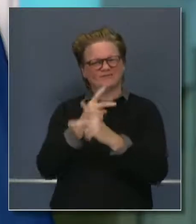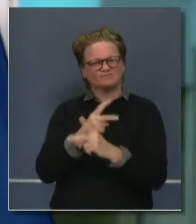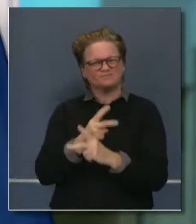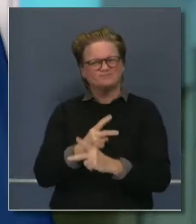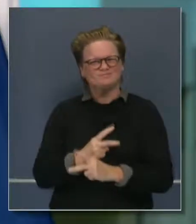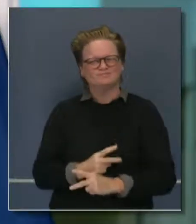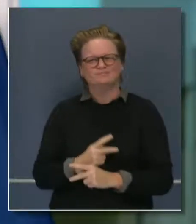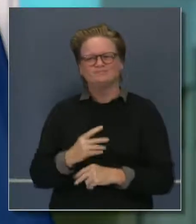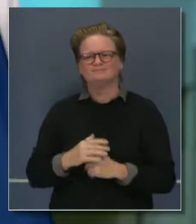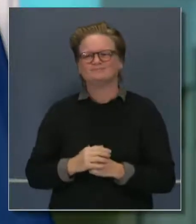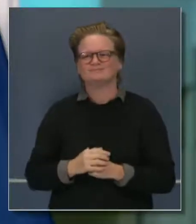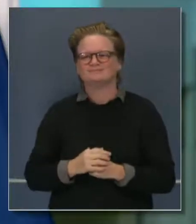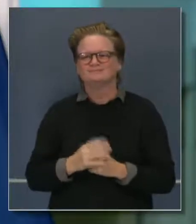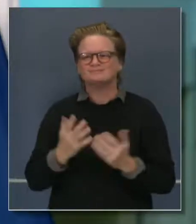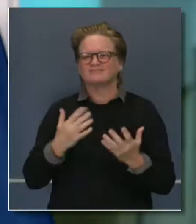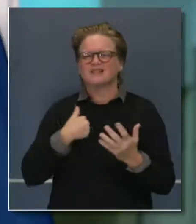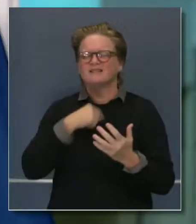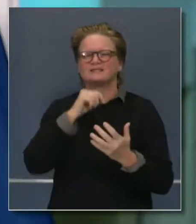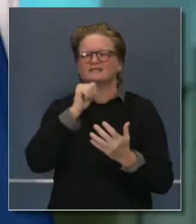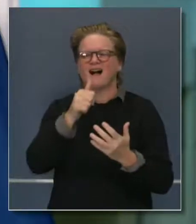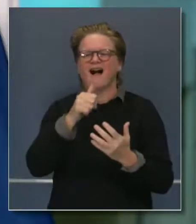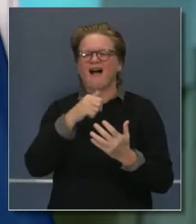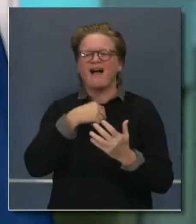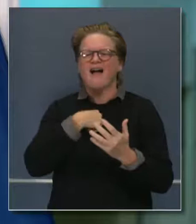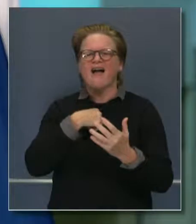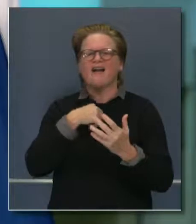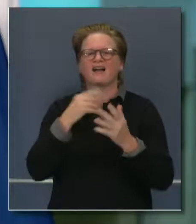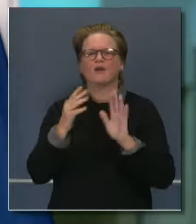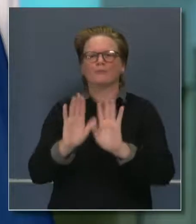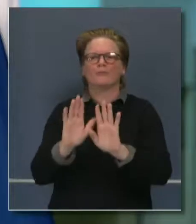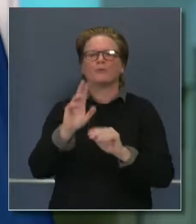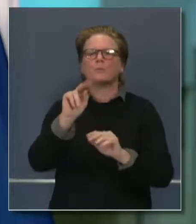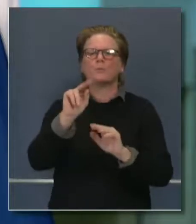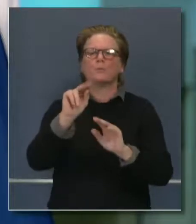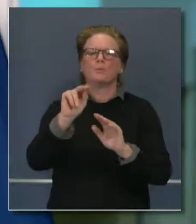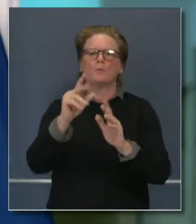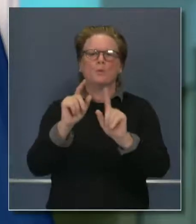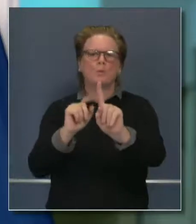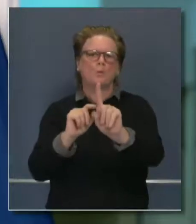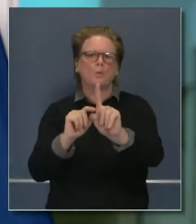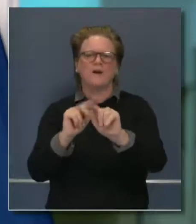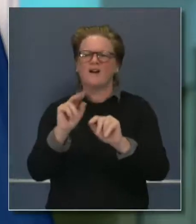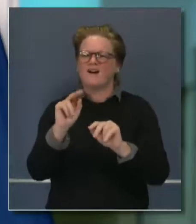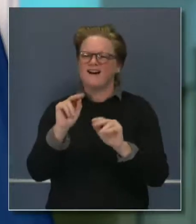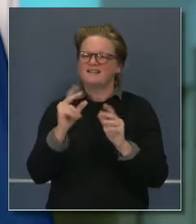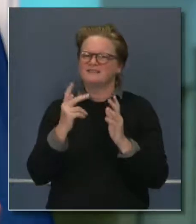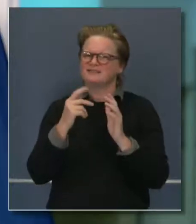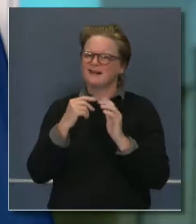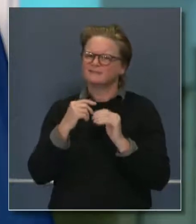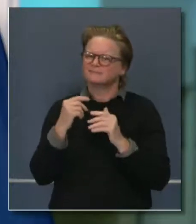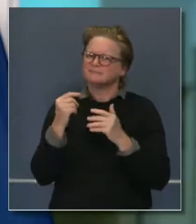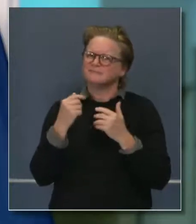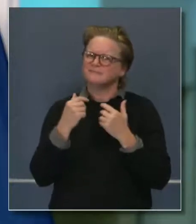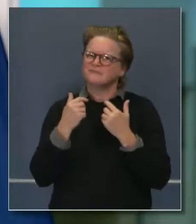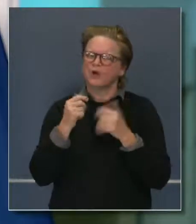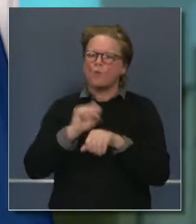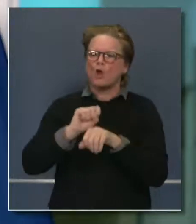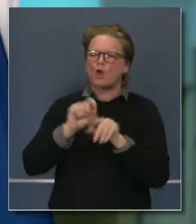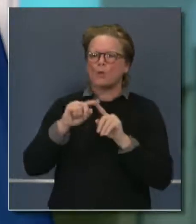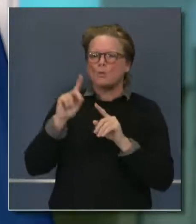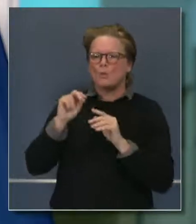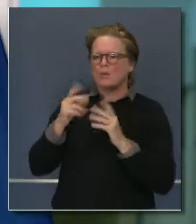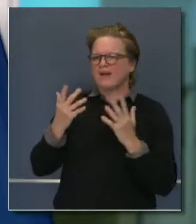be as transparent and forthright with you. My weekend was not focused on that. It was focused on seeing these case rate numbers go back